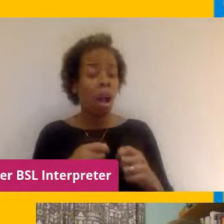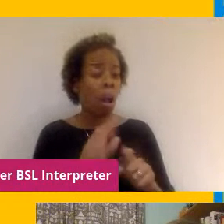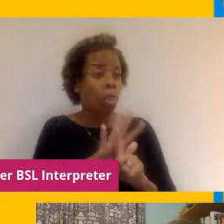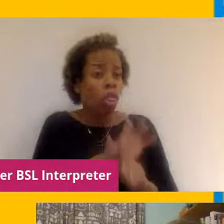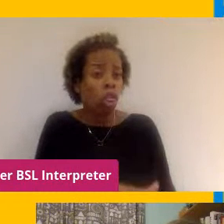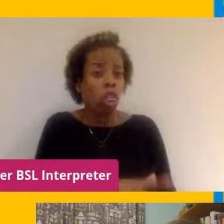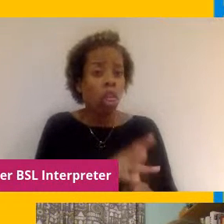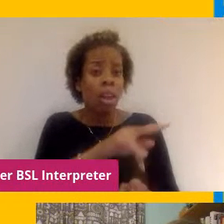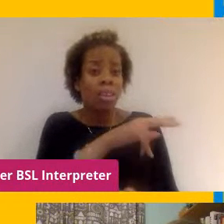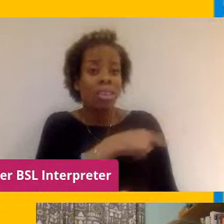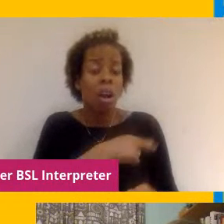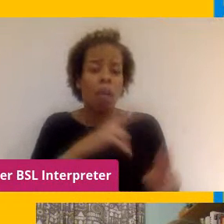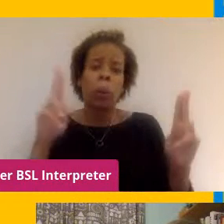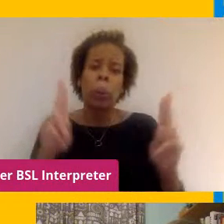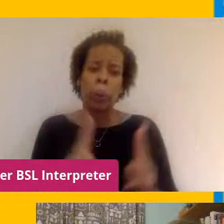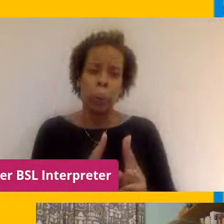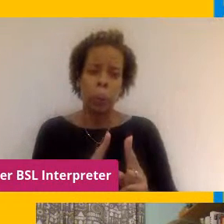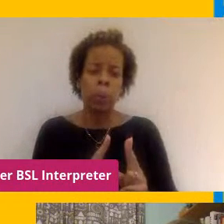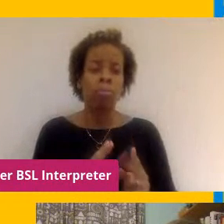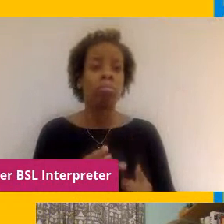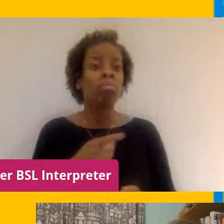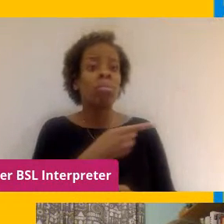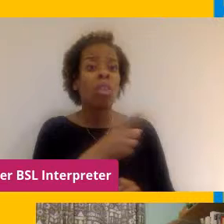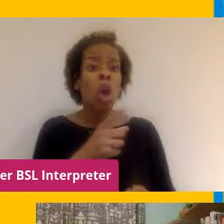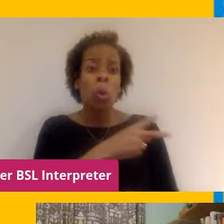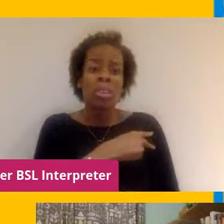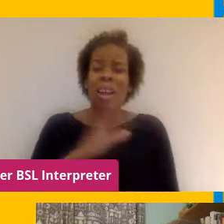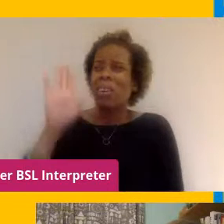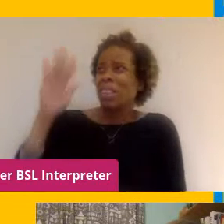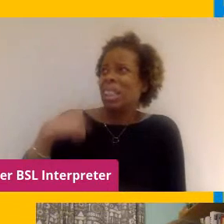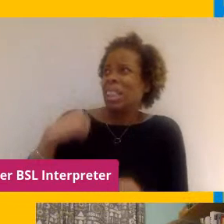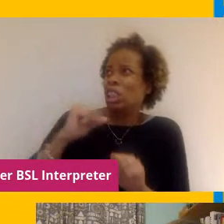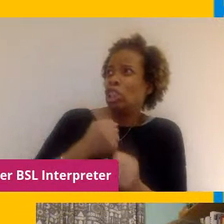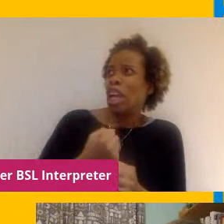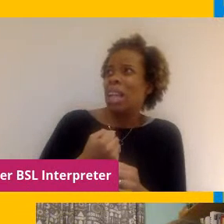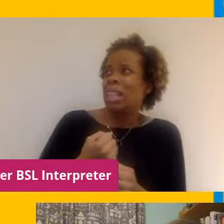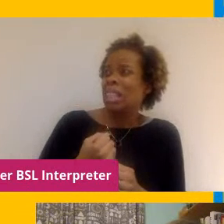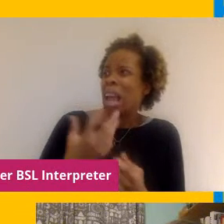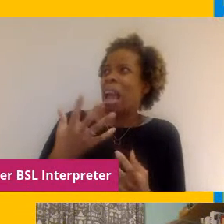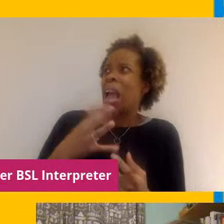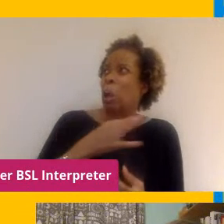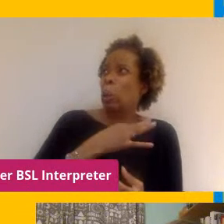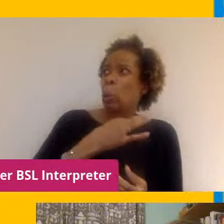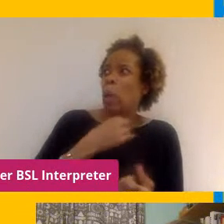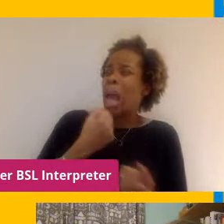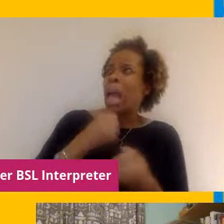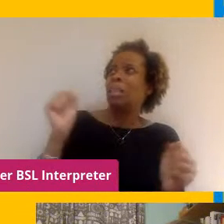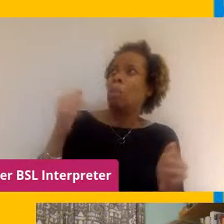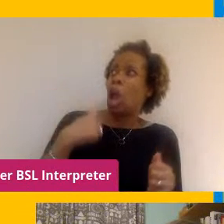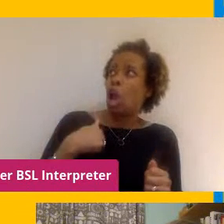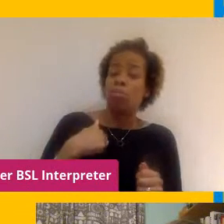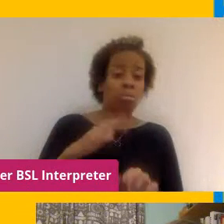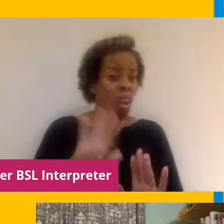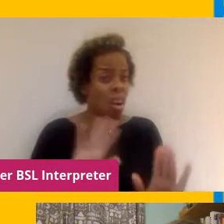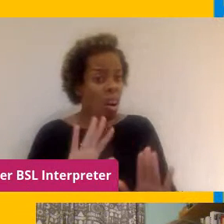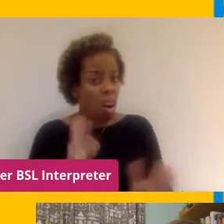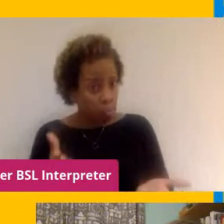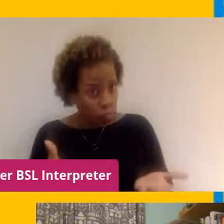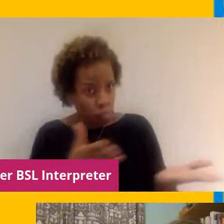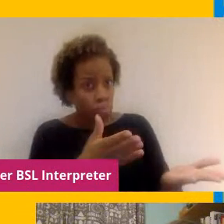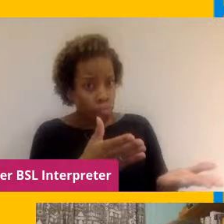staff who raise these issues. And there'll also be potential, like Jenny was